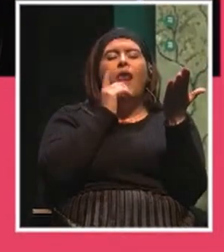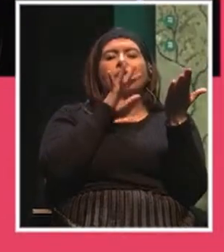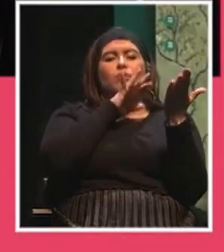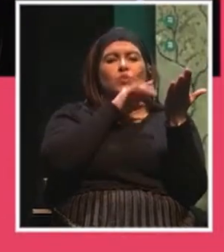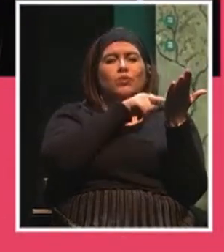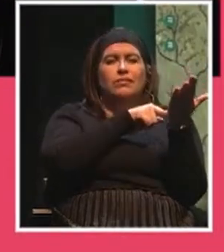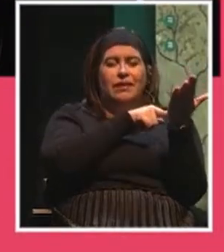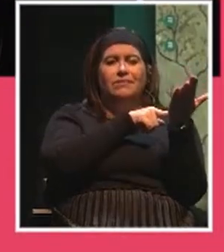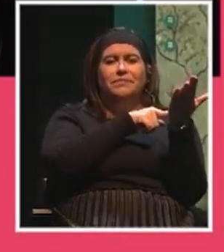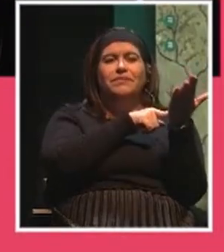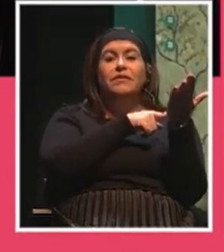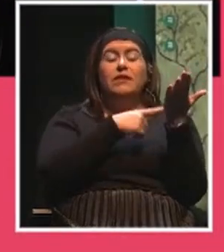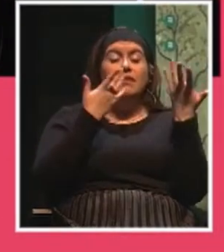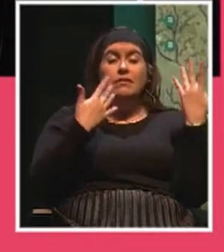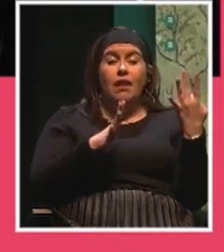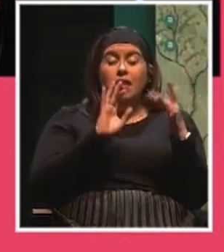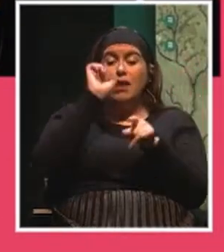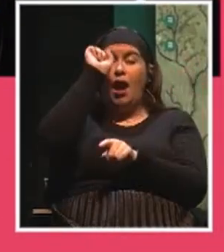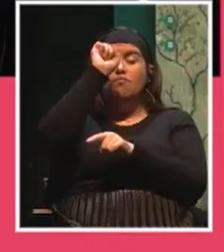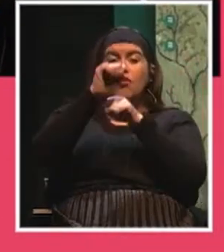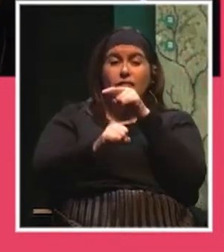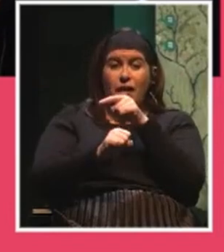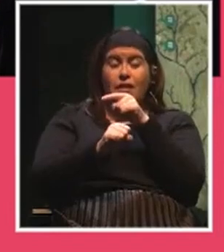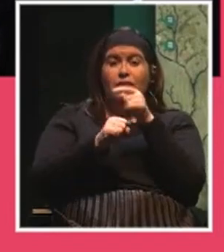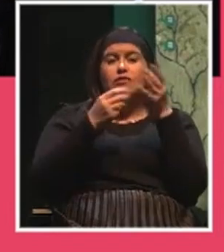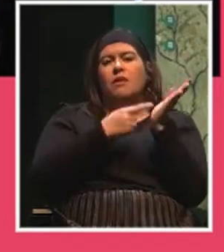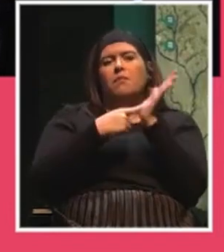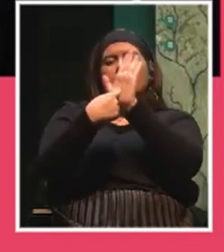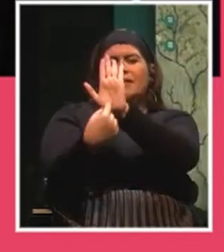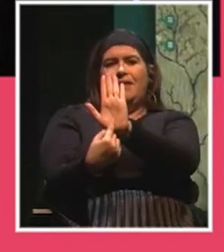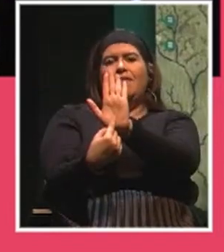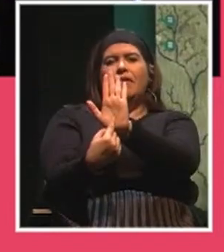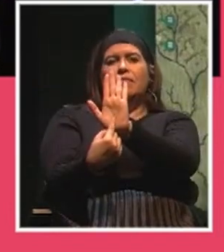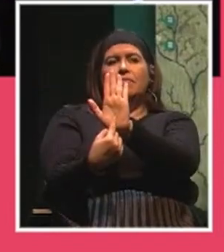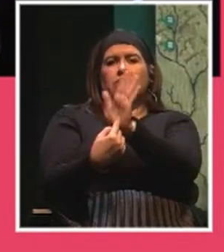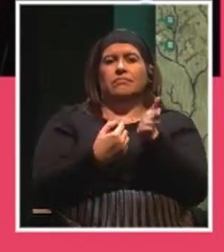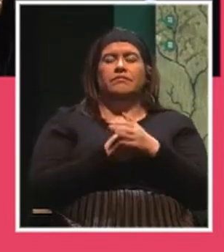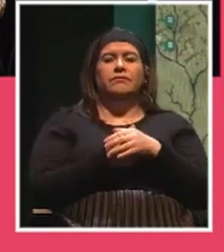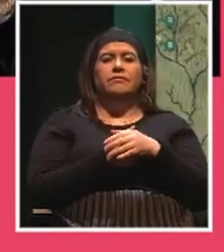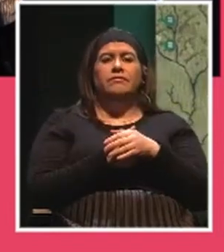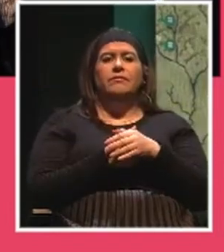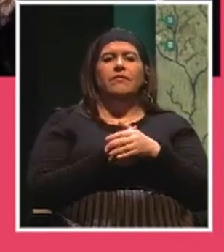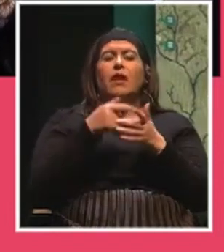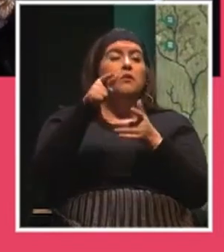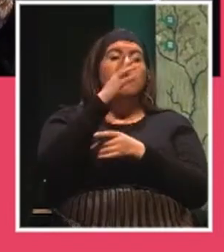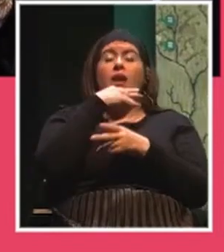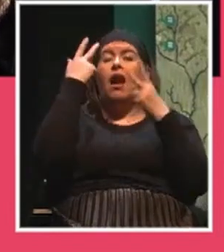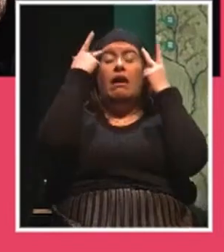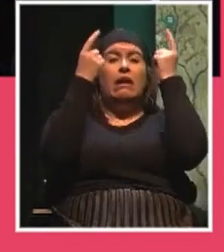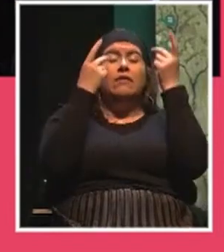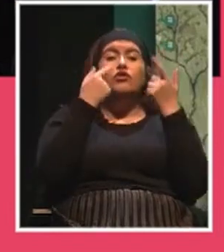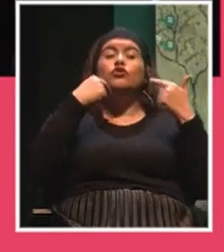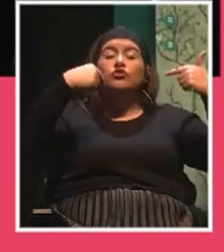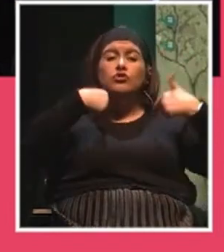We didn't make anything, weren't making anything unique or different. I changed that, and as part of all of